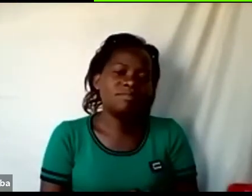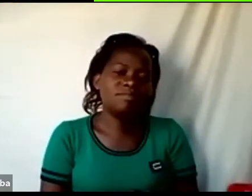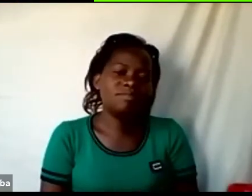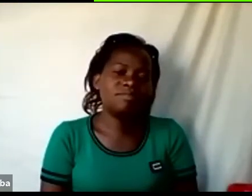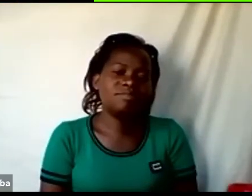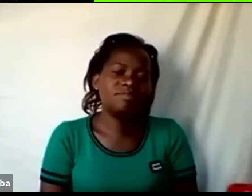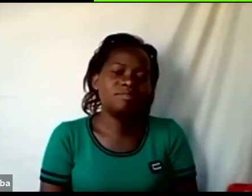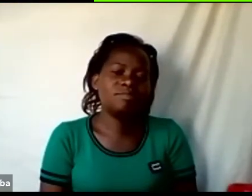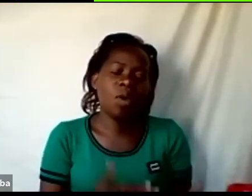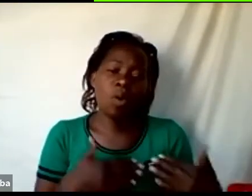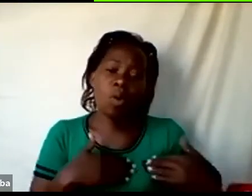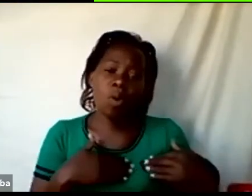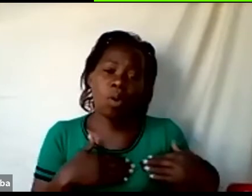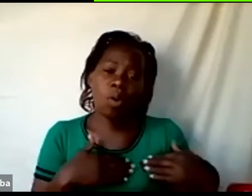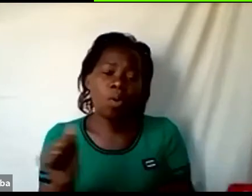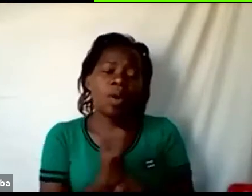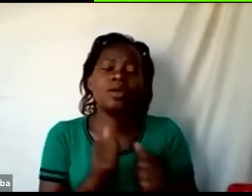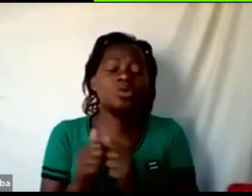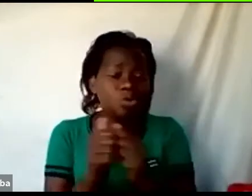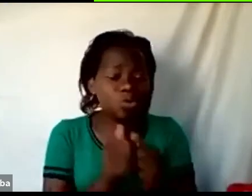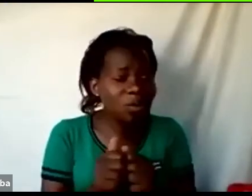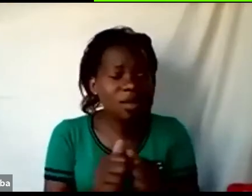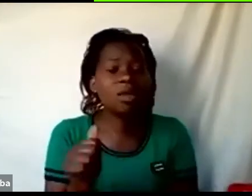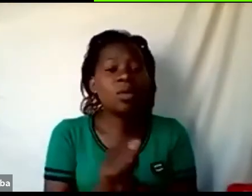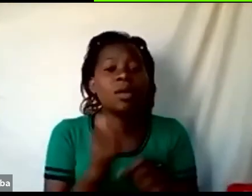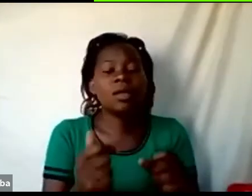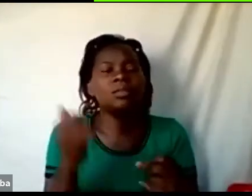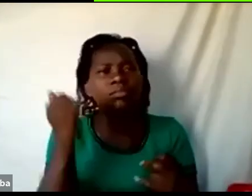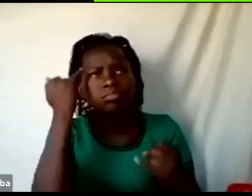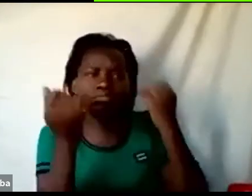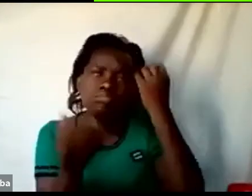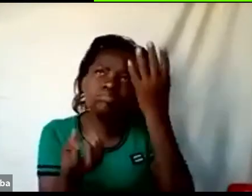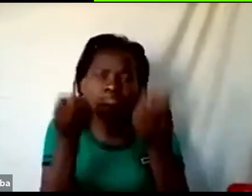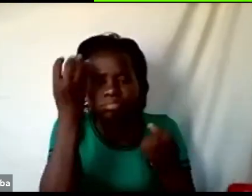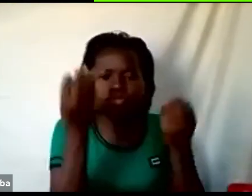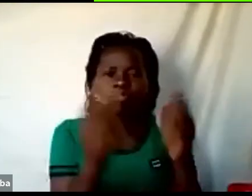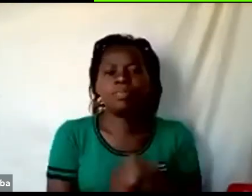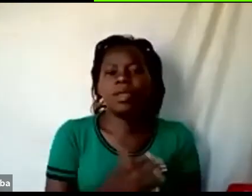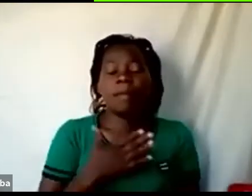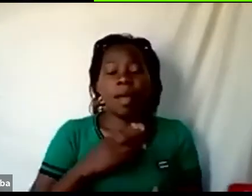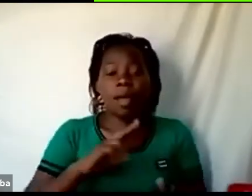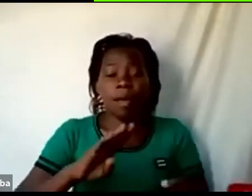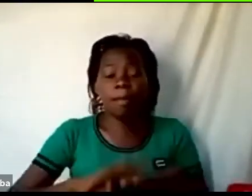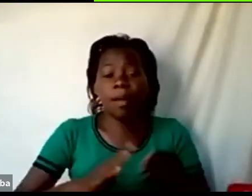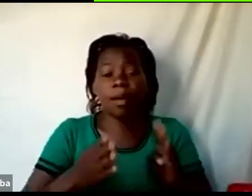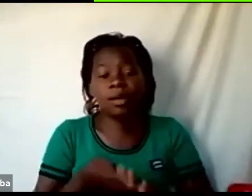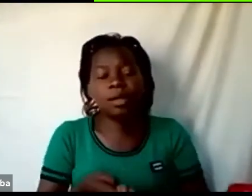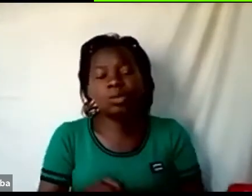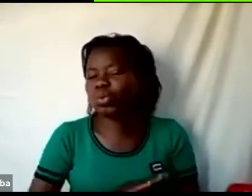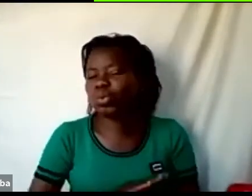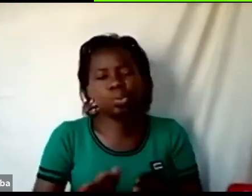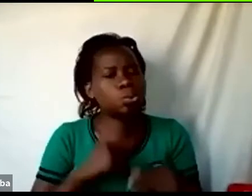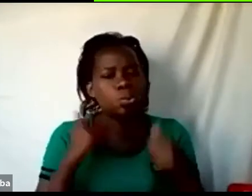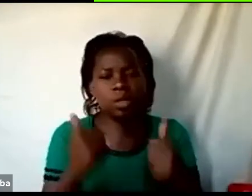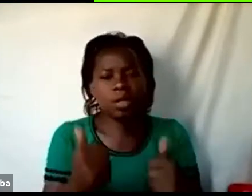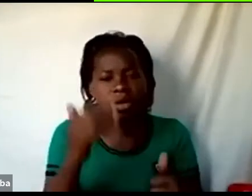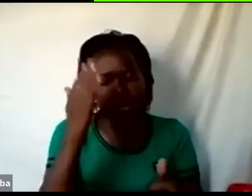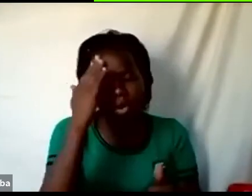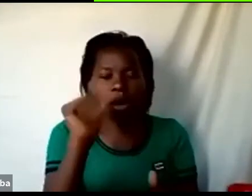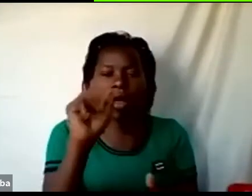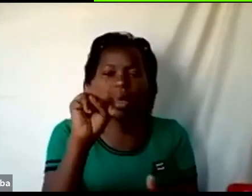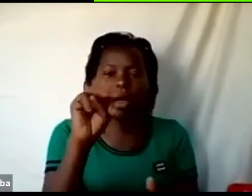in different ideas. One of my partners is very entrepreneurial. You all know Amos Nzei. Chris is